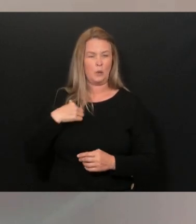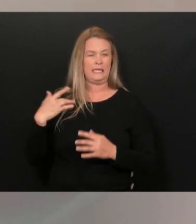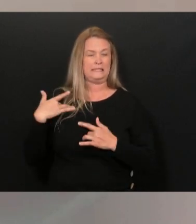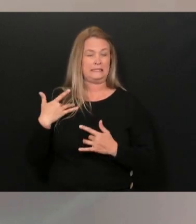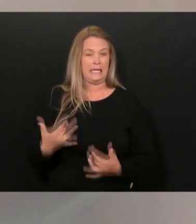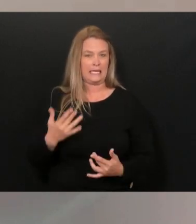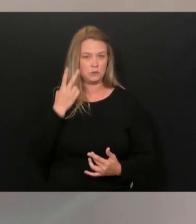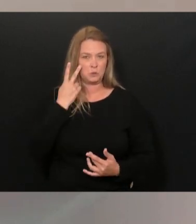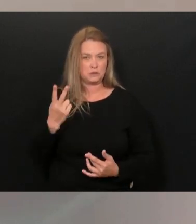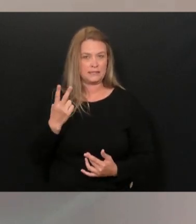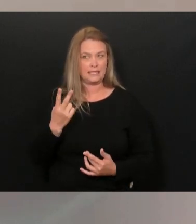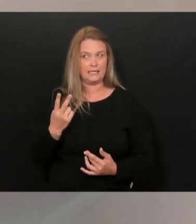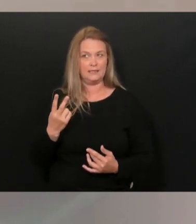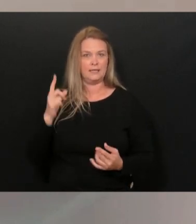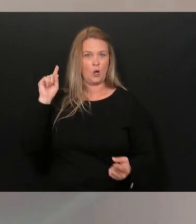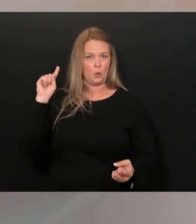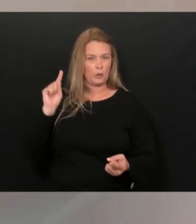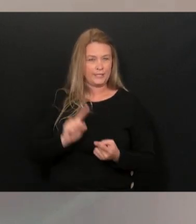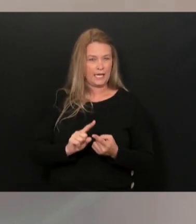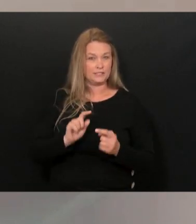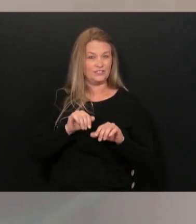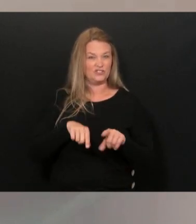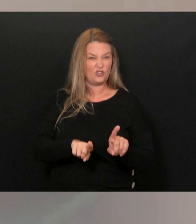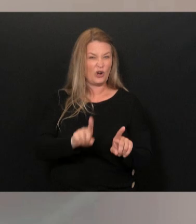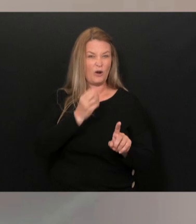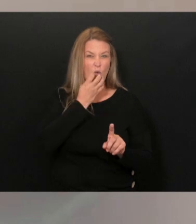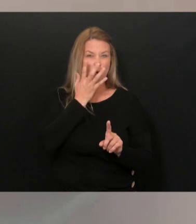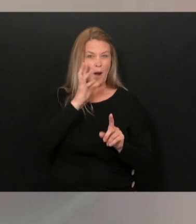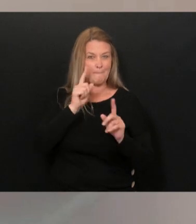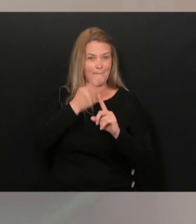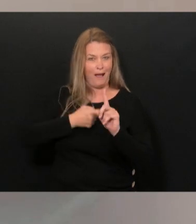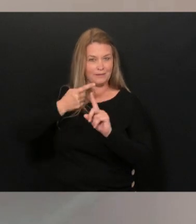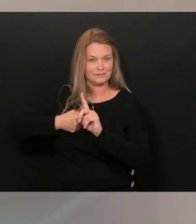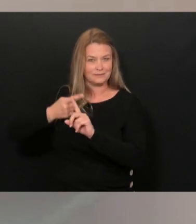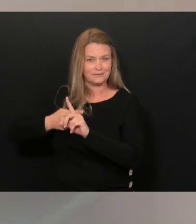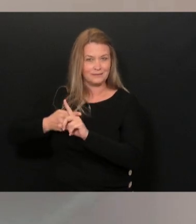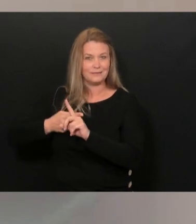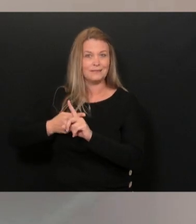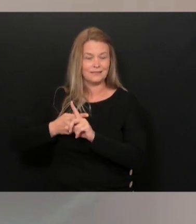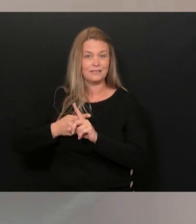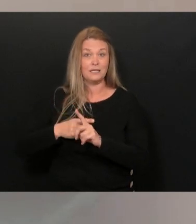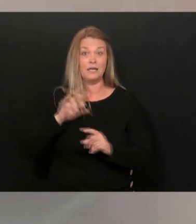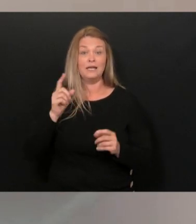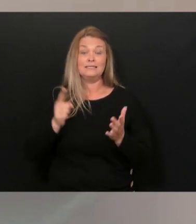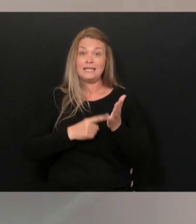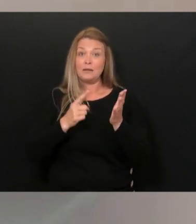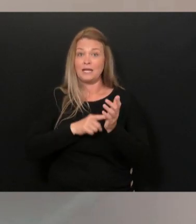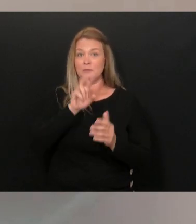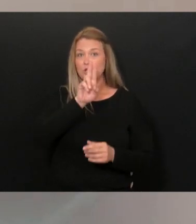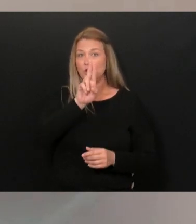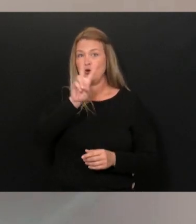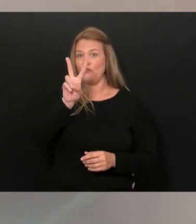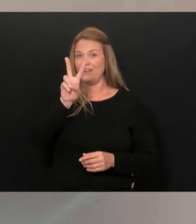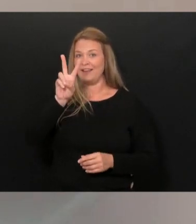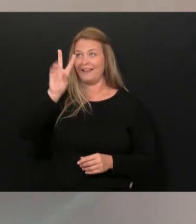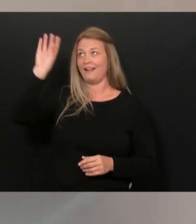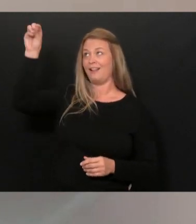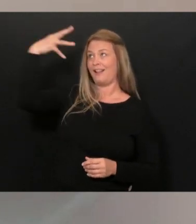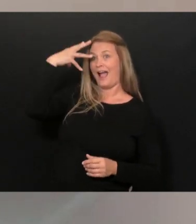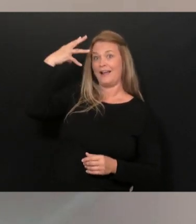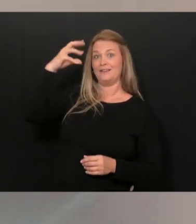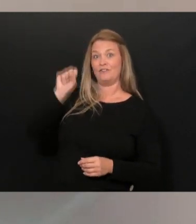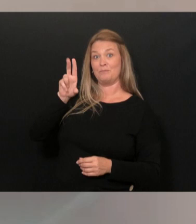warmer months. And we do know about the COVID-19 virus that UV light, sunlight, seems to be beneficial